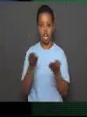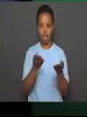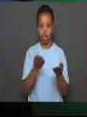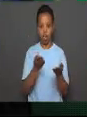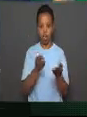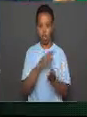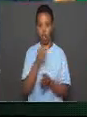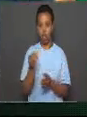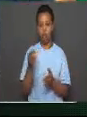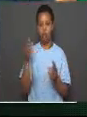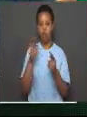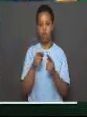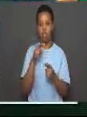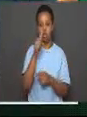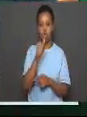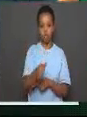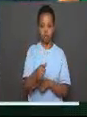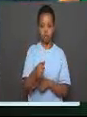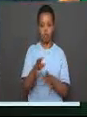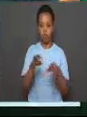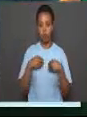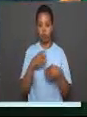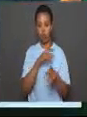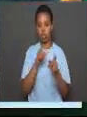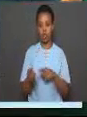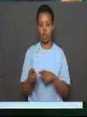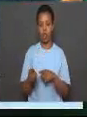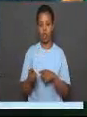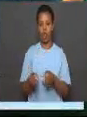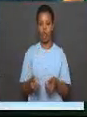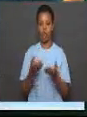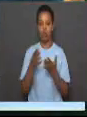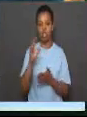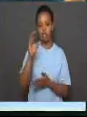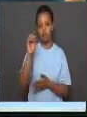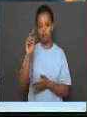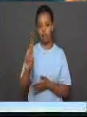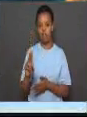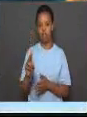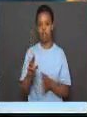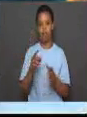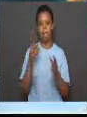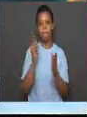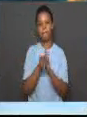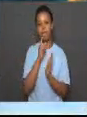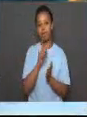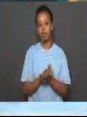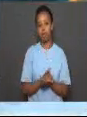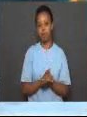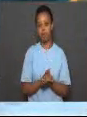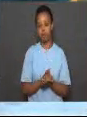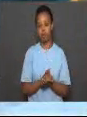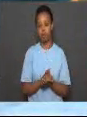they take in a large amount of atmospheric carbon dioxide.